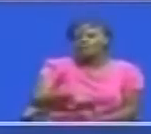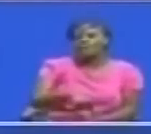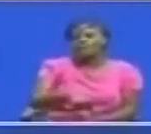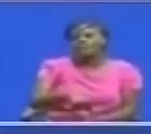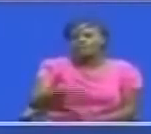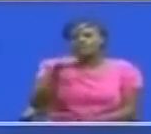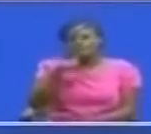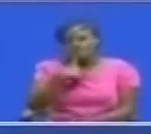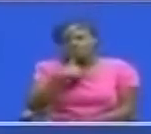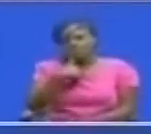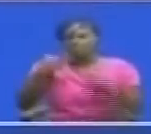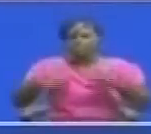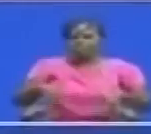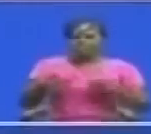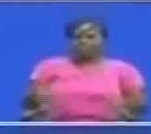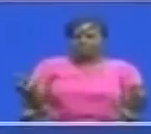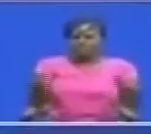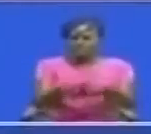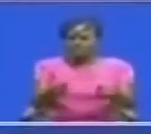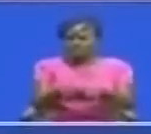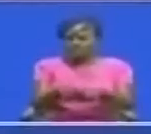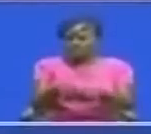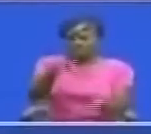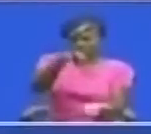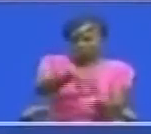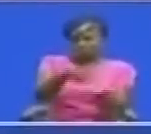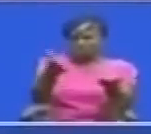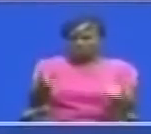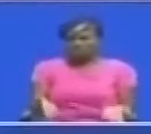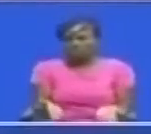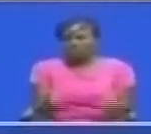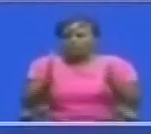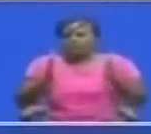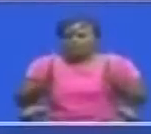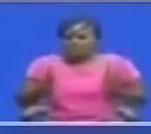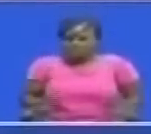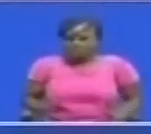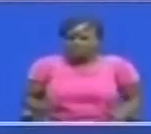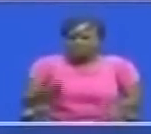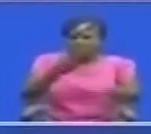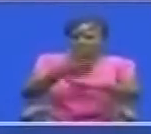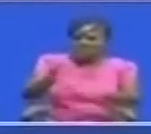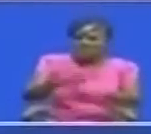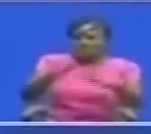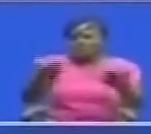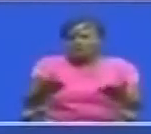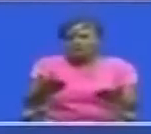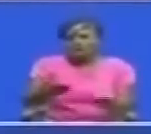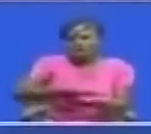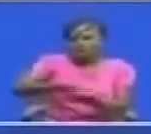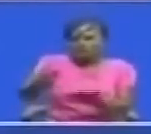who are the new people coming in. And in this particular case, is the person buying the apartment coming in to live,